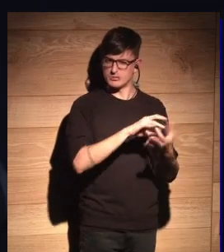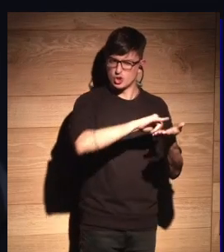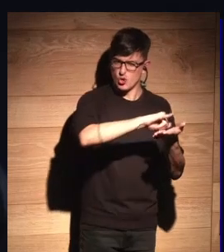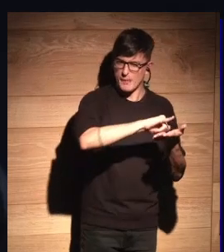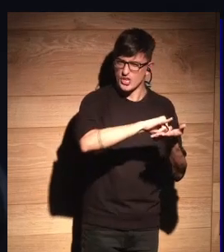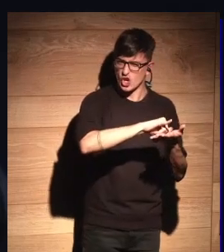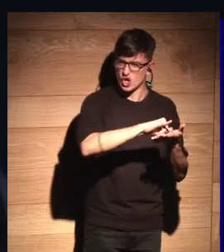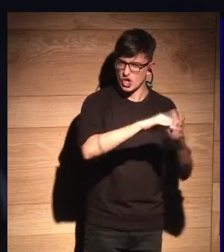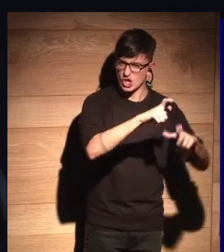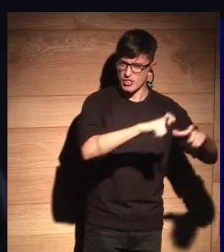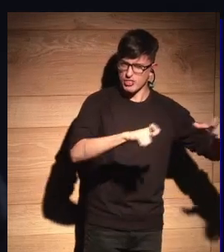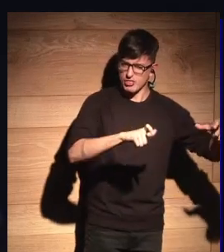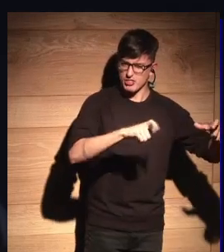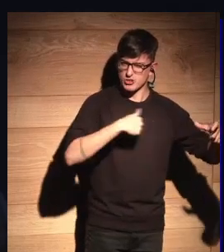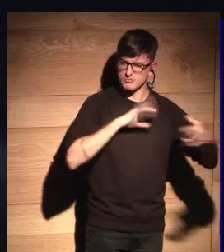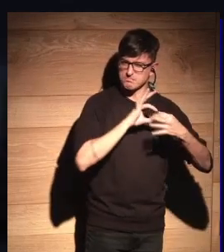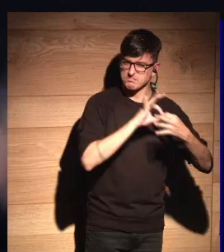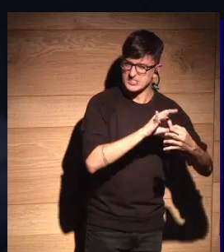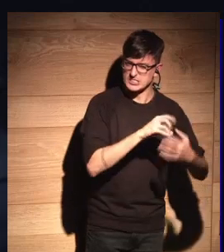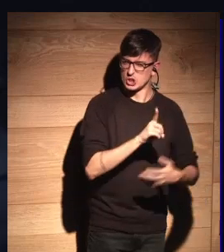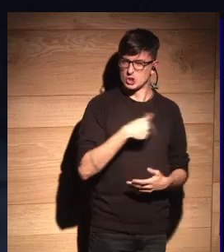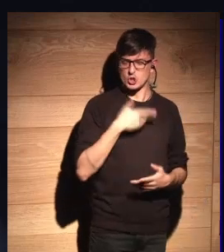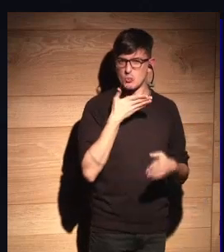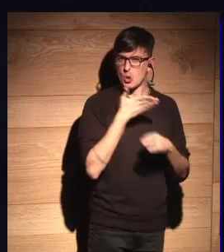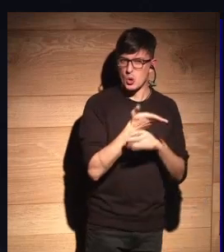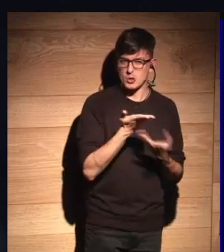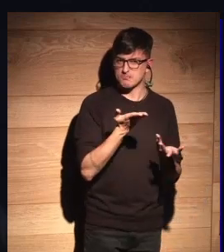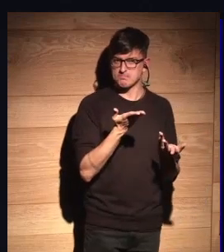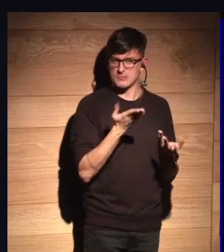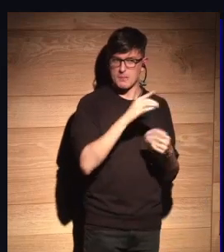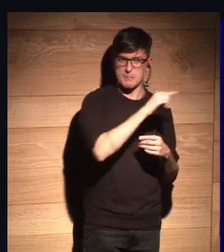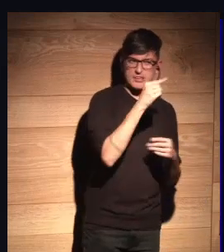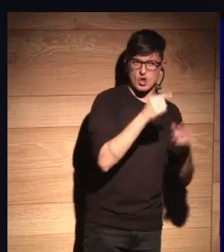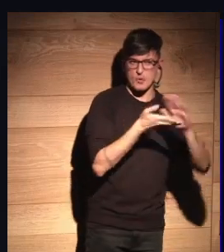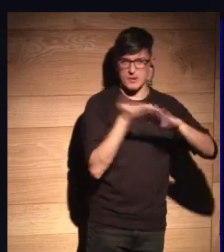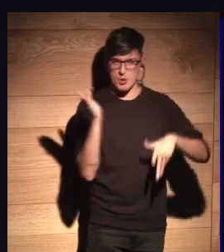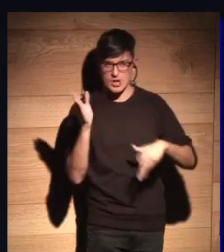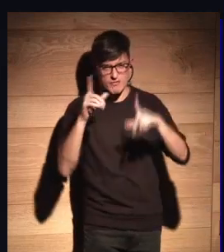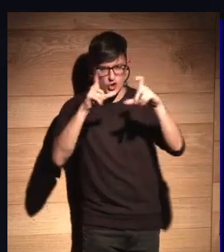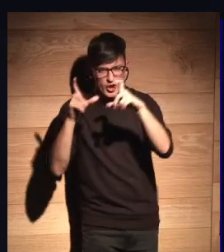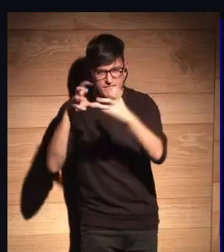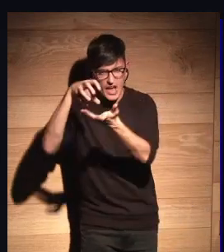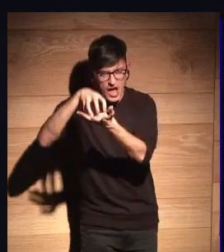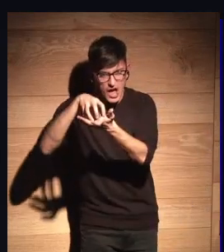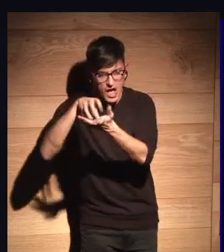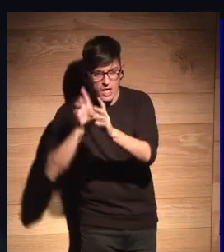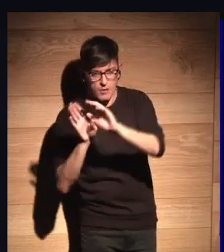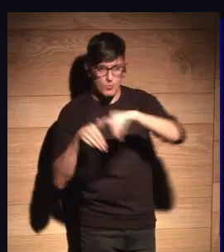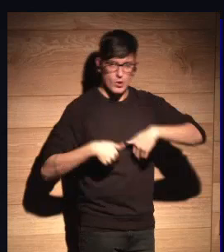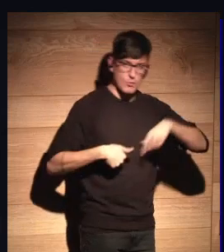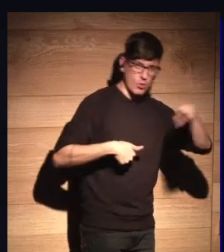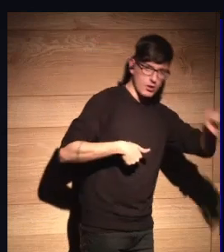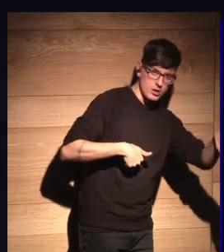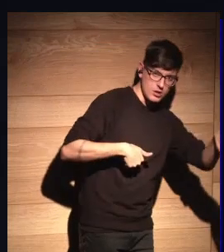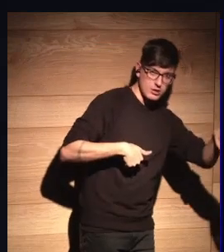from my apartment to my studio and then back to my apartment, and I have